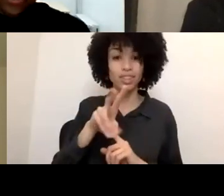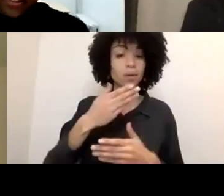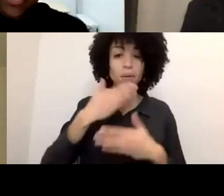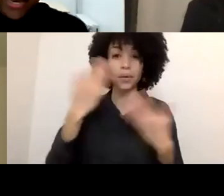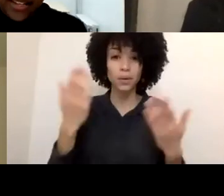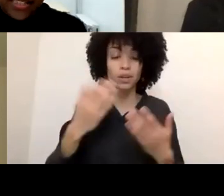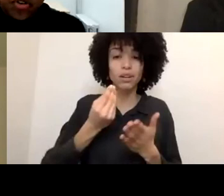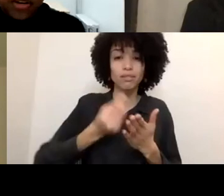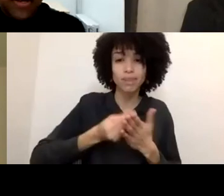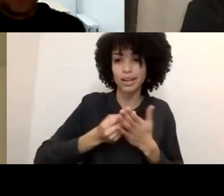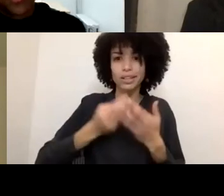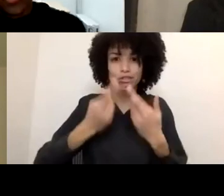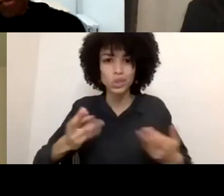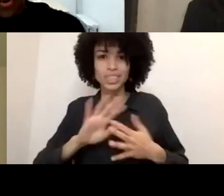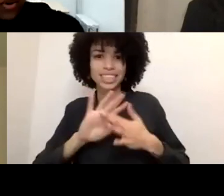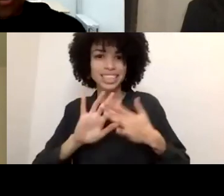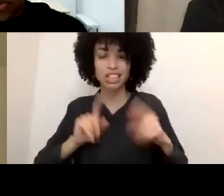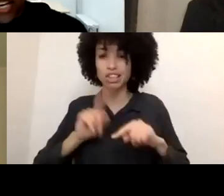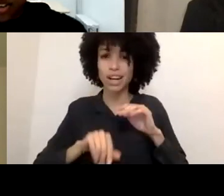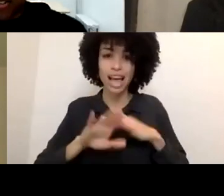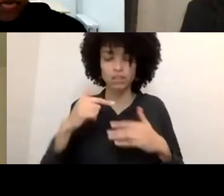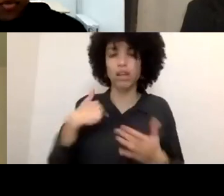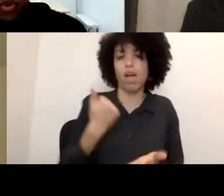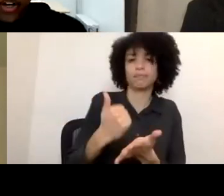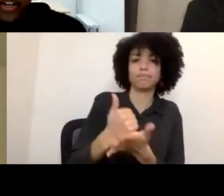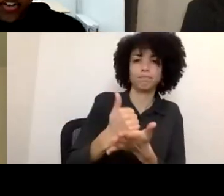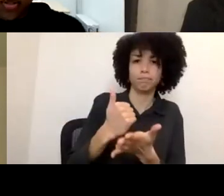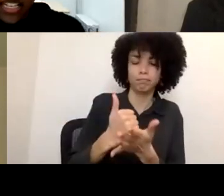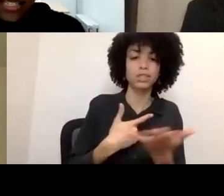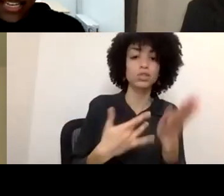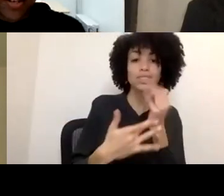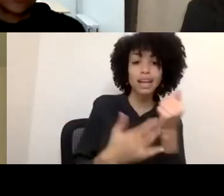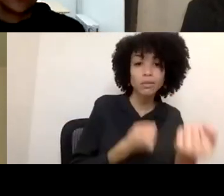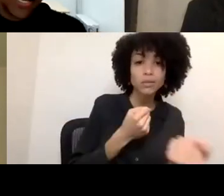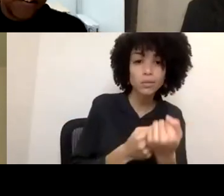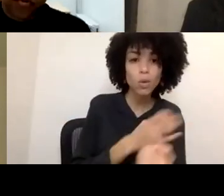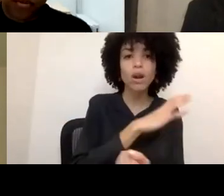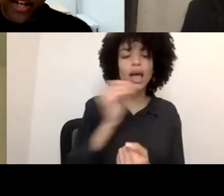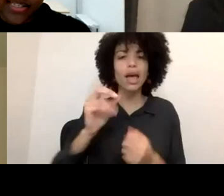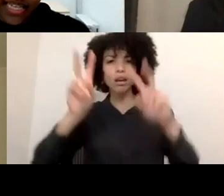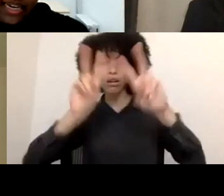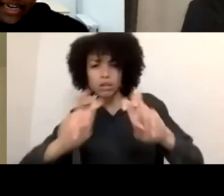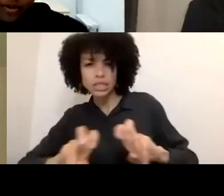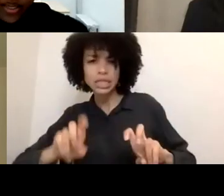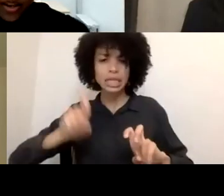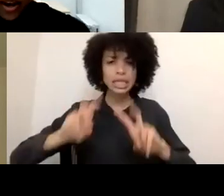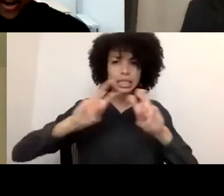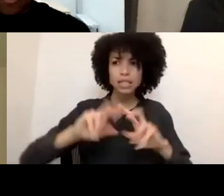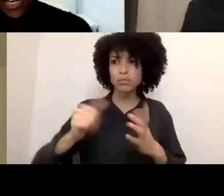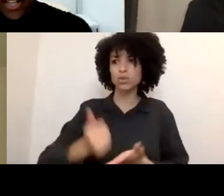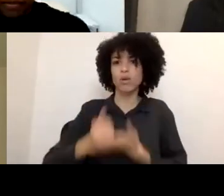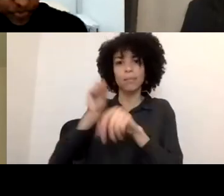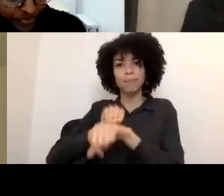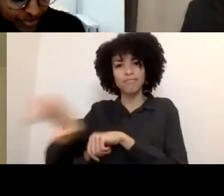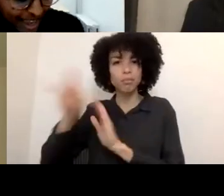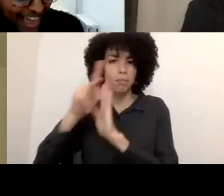that would allow them to access that treatment. So a lot of my work was technical support and also needs assessments to kind of inform policy that could help